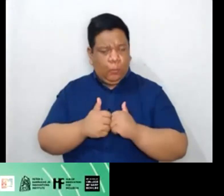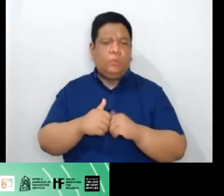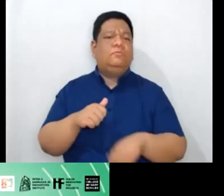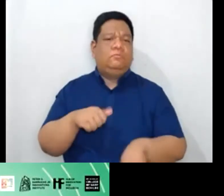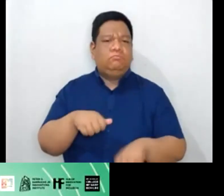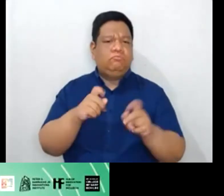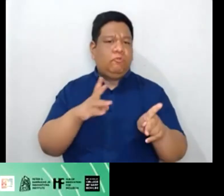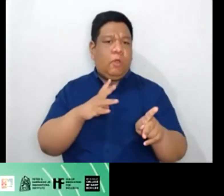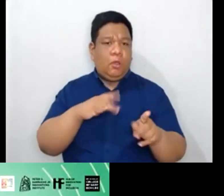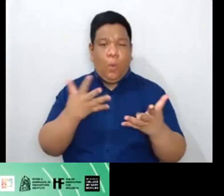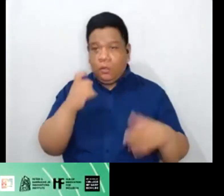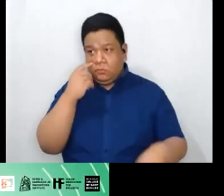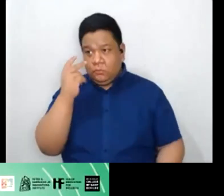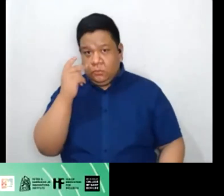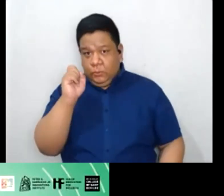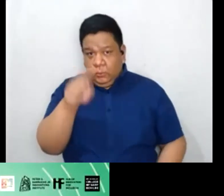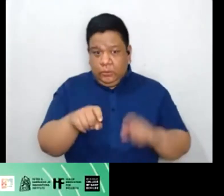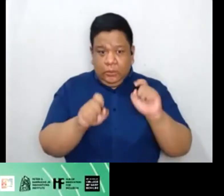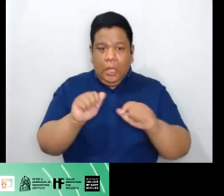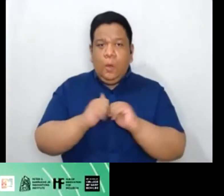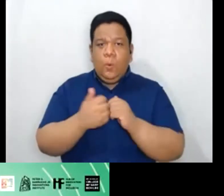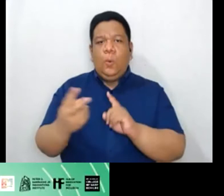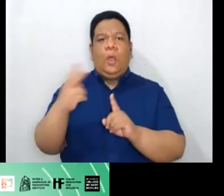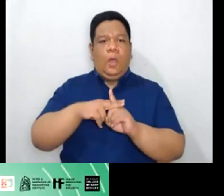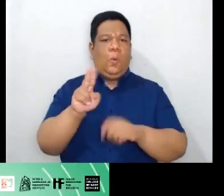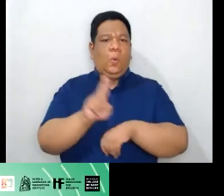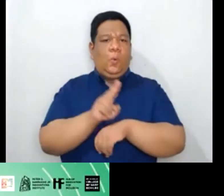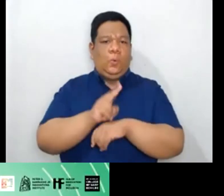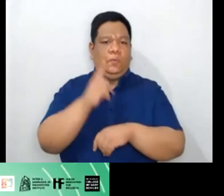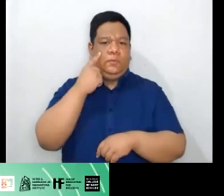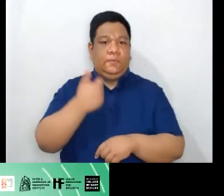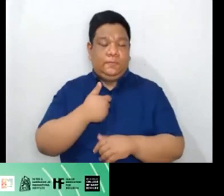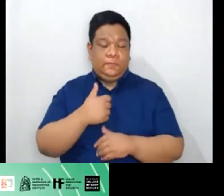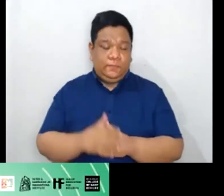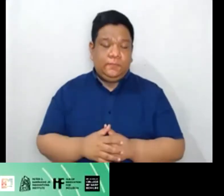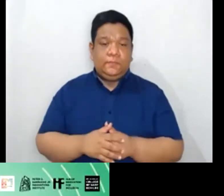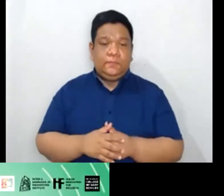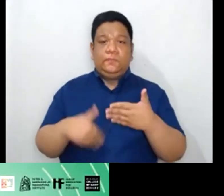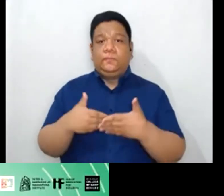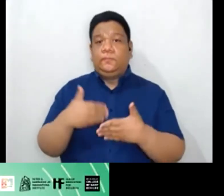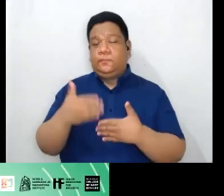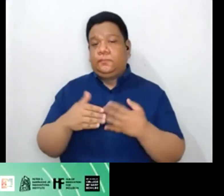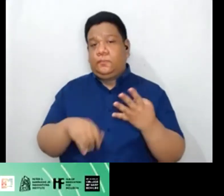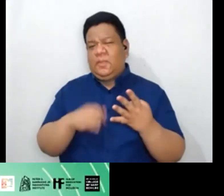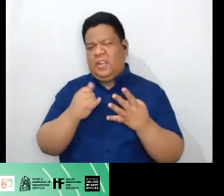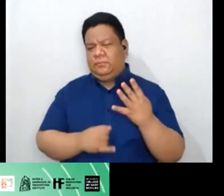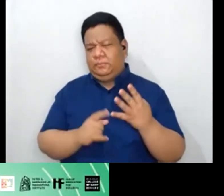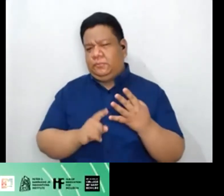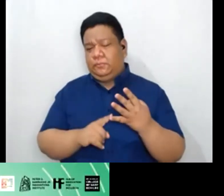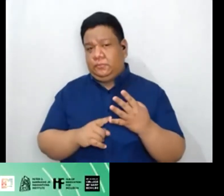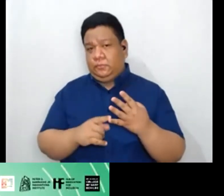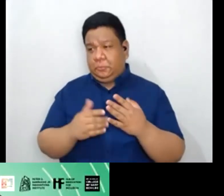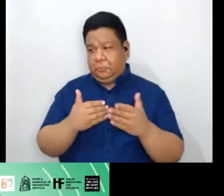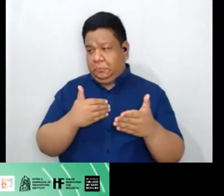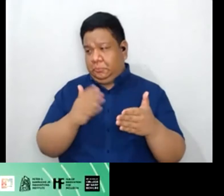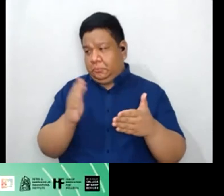like to see are ways that we can apply them to our own stuff. Okay, and then finally, around the 1 hour mark, which will be